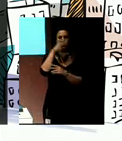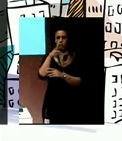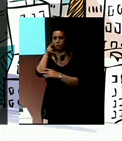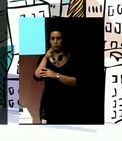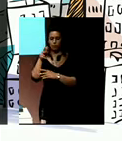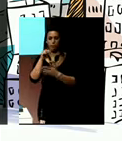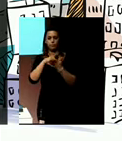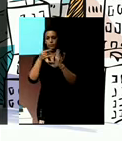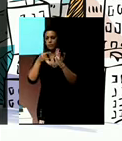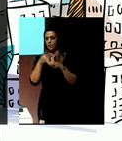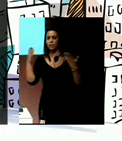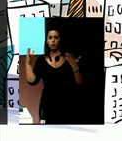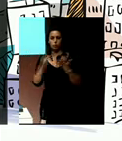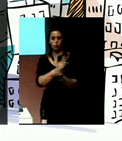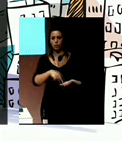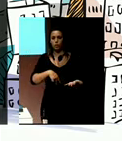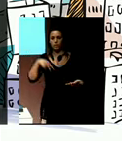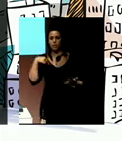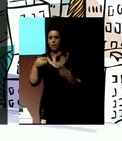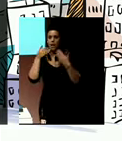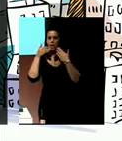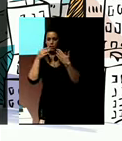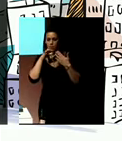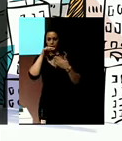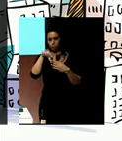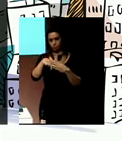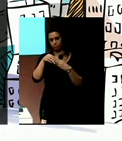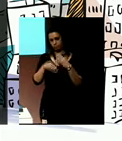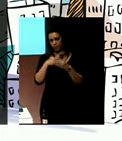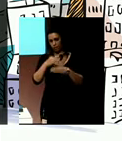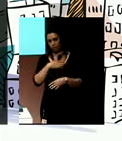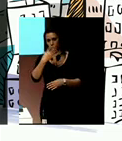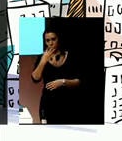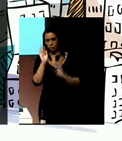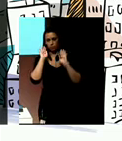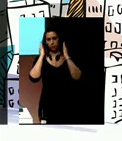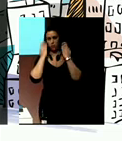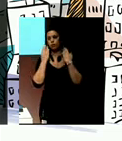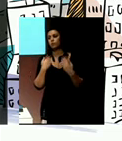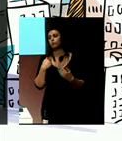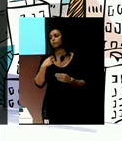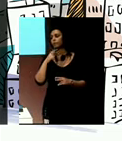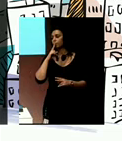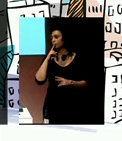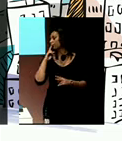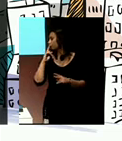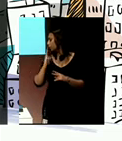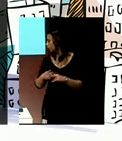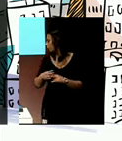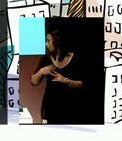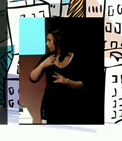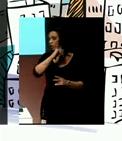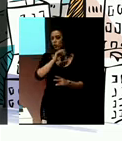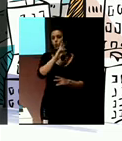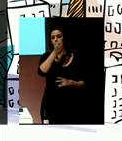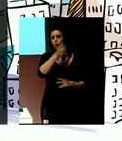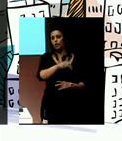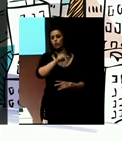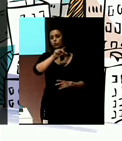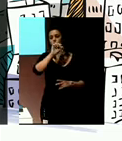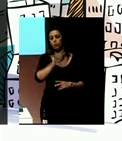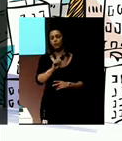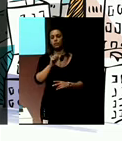the audio and the recording, for the whole team. My name is Juan Luis Quincoces.